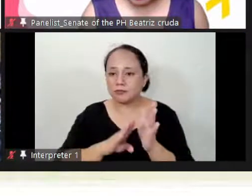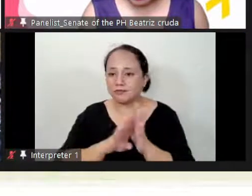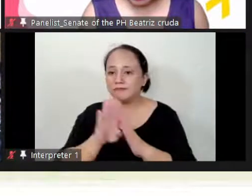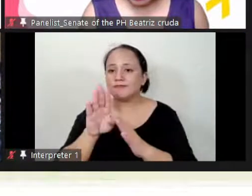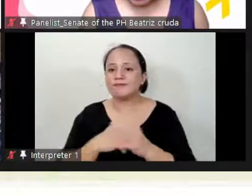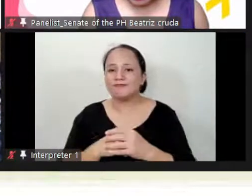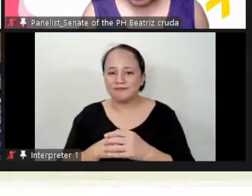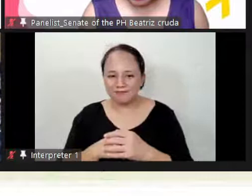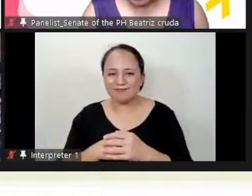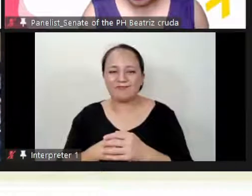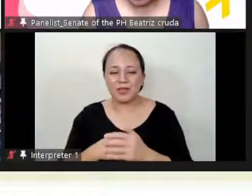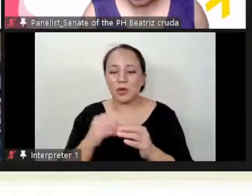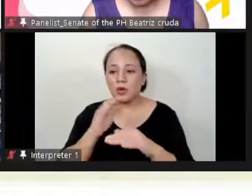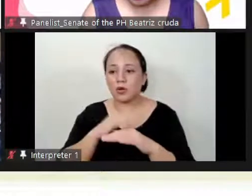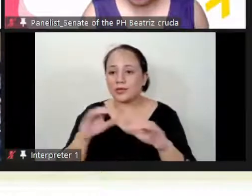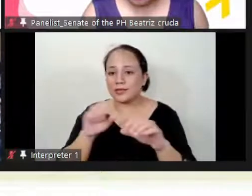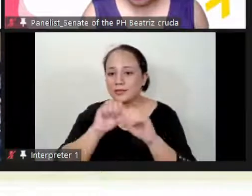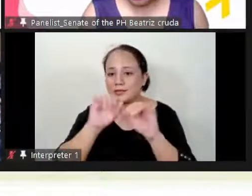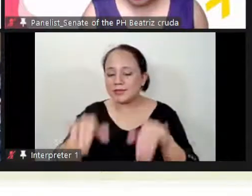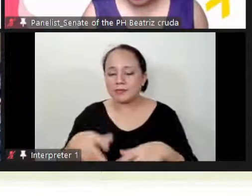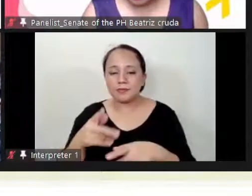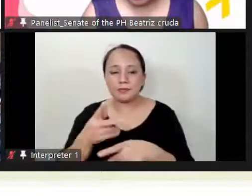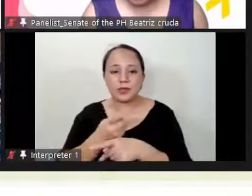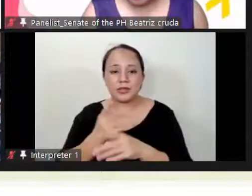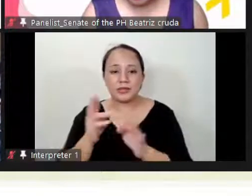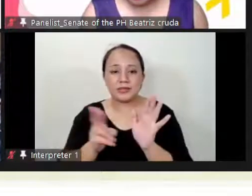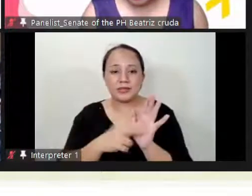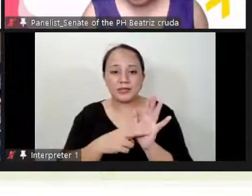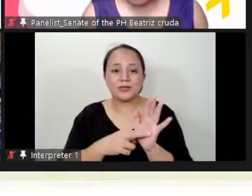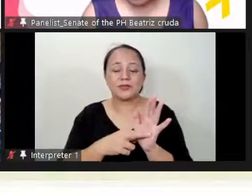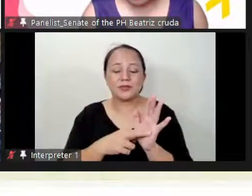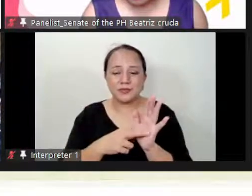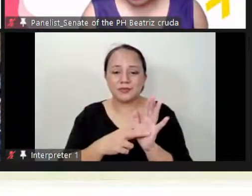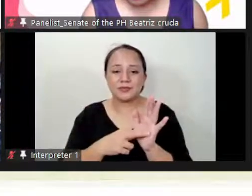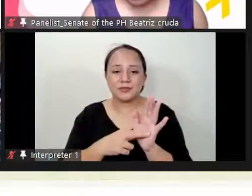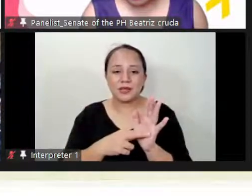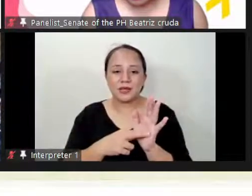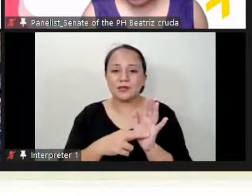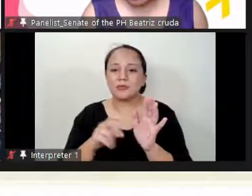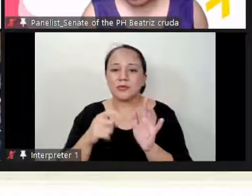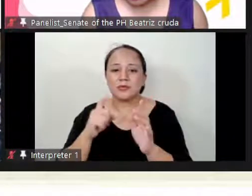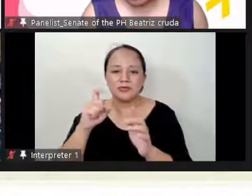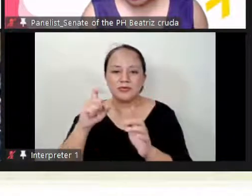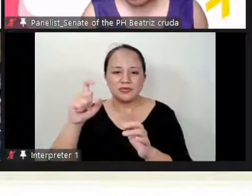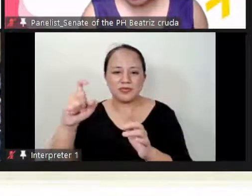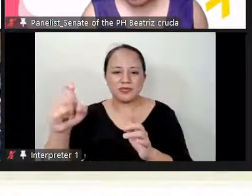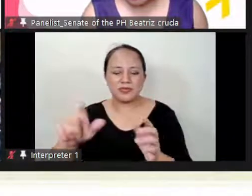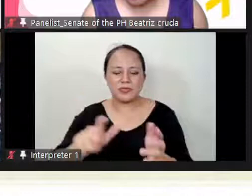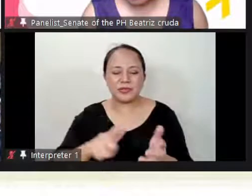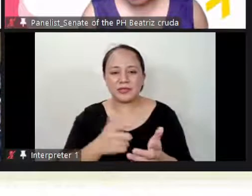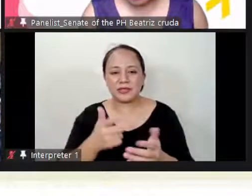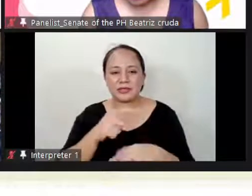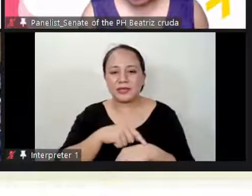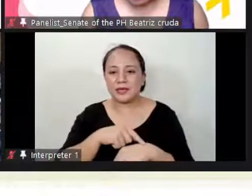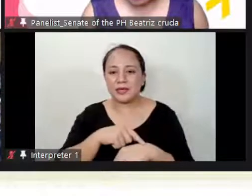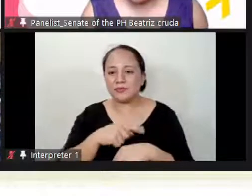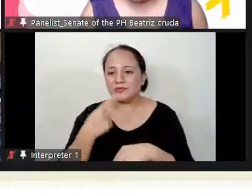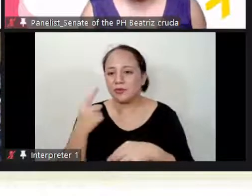developing an online system on product registration to ensure faster turnaround time for